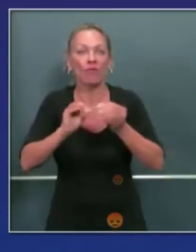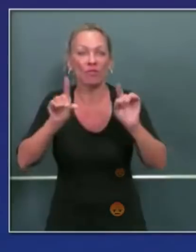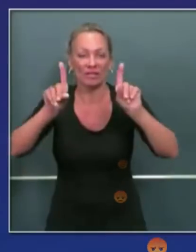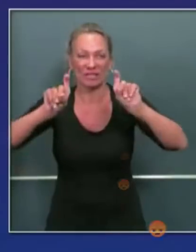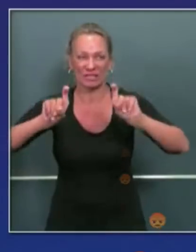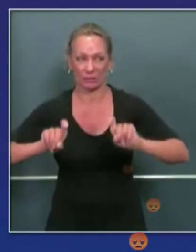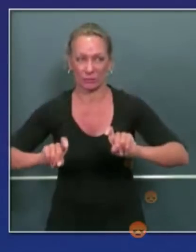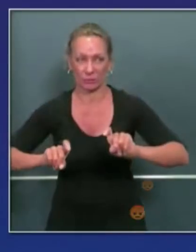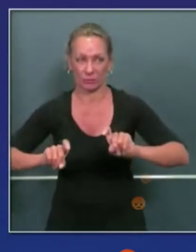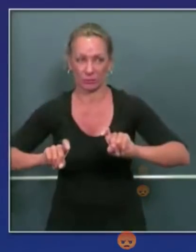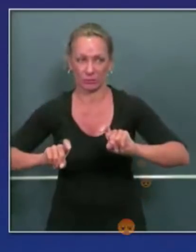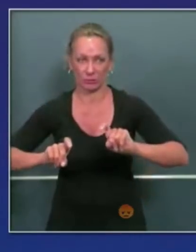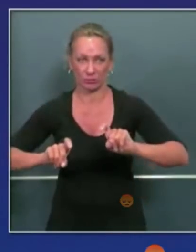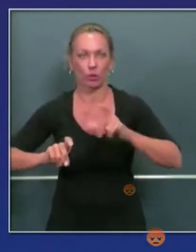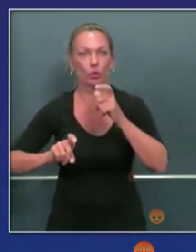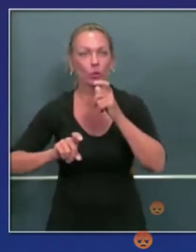of